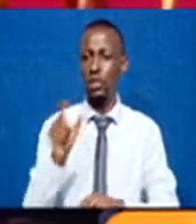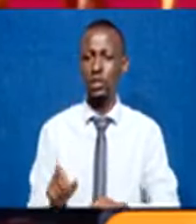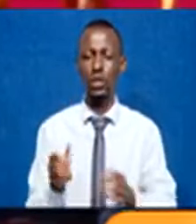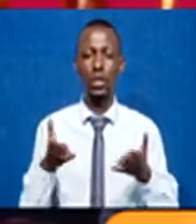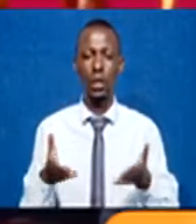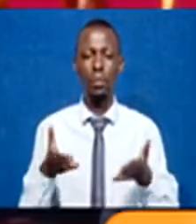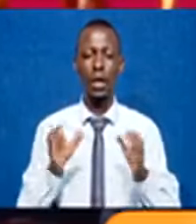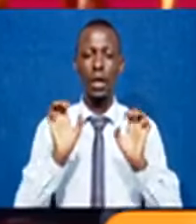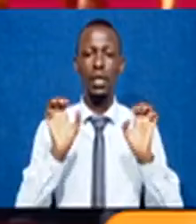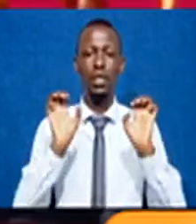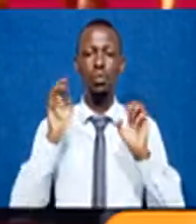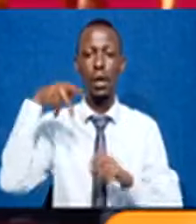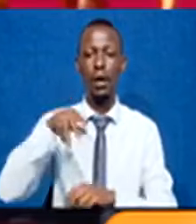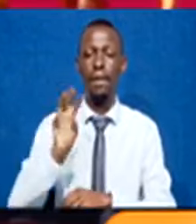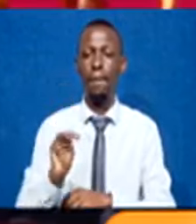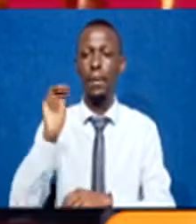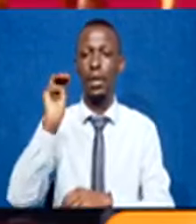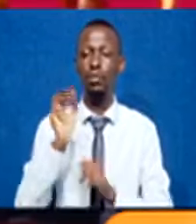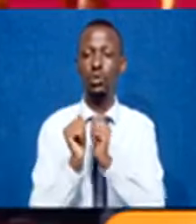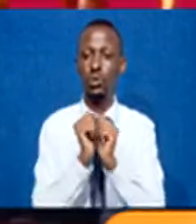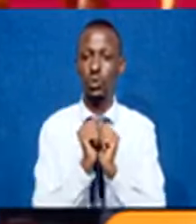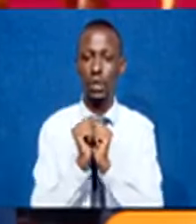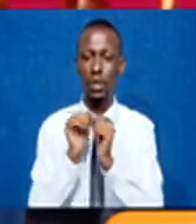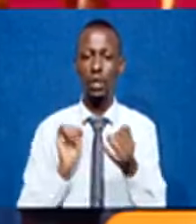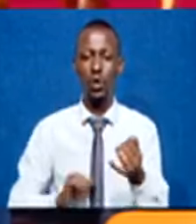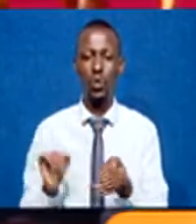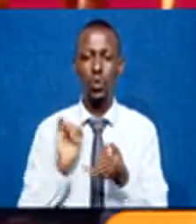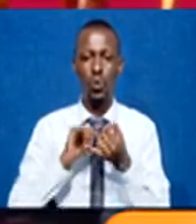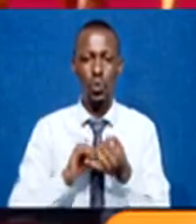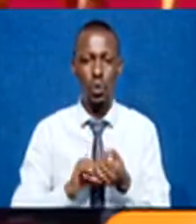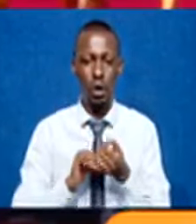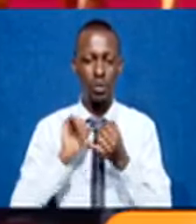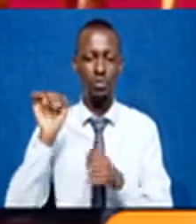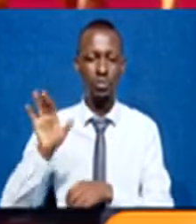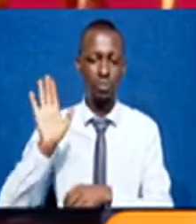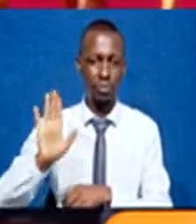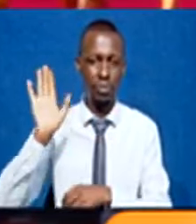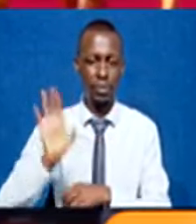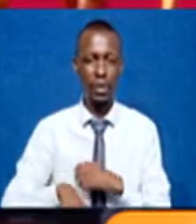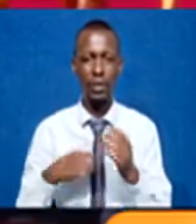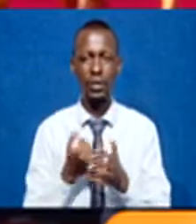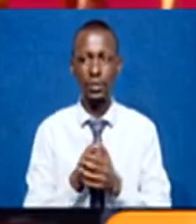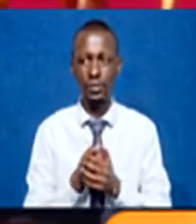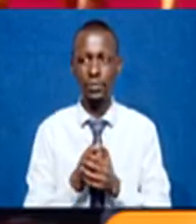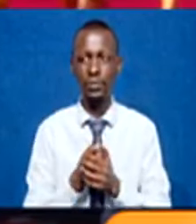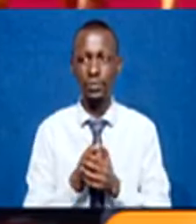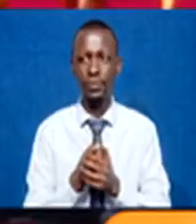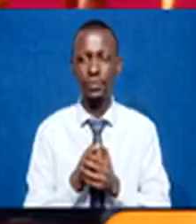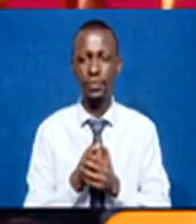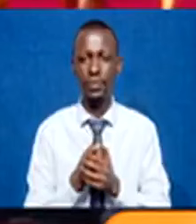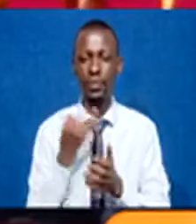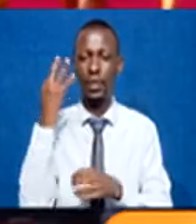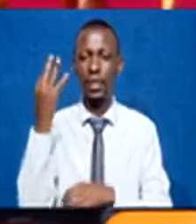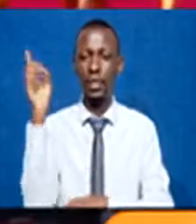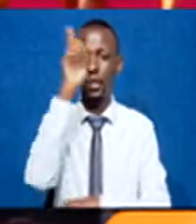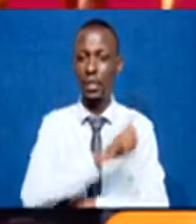Democratic Republic of Ethiopia, who is accompanied by First Lady Zinash Tayachew on a three-day state